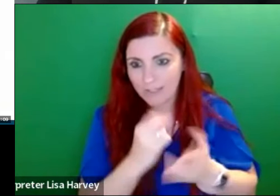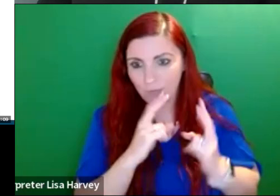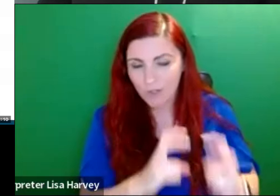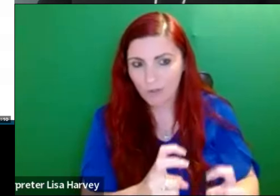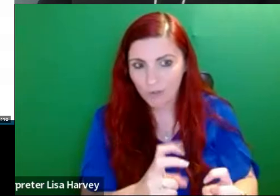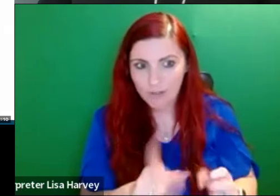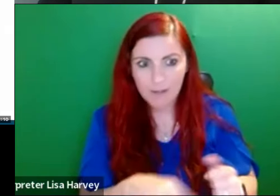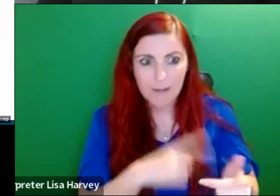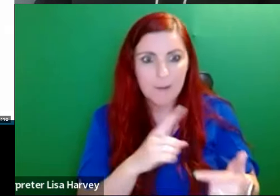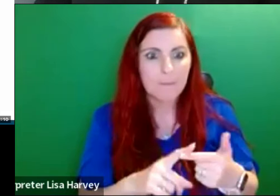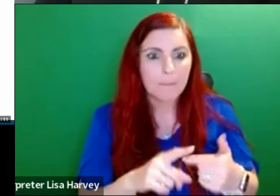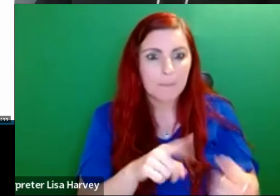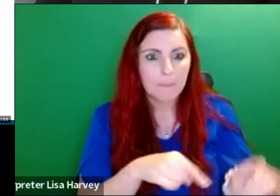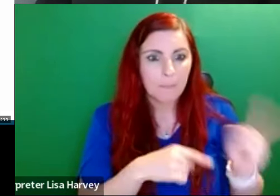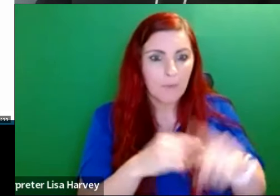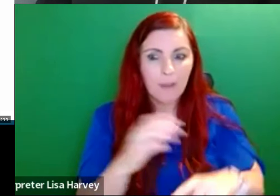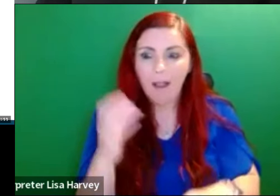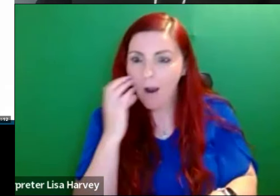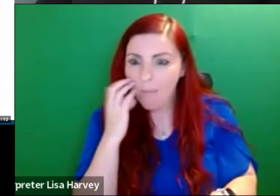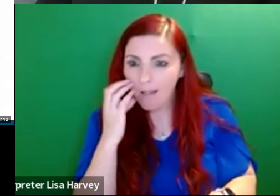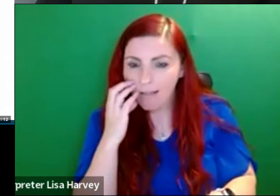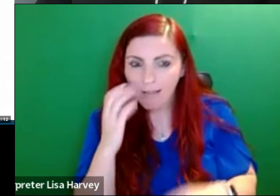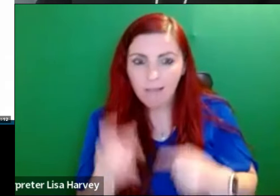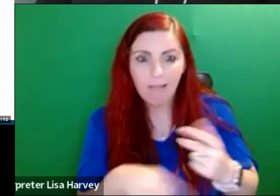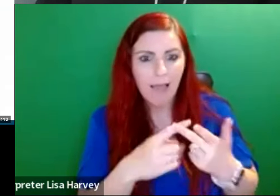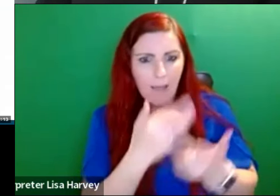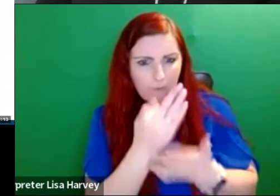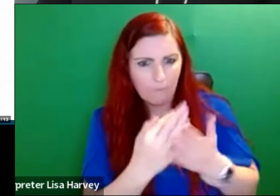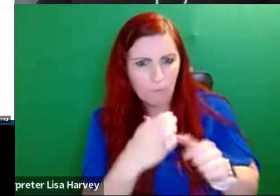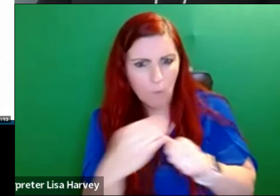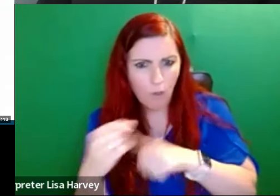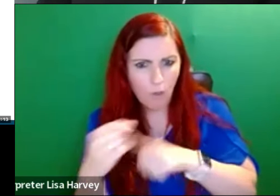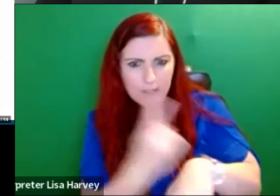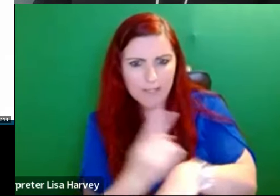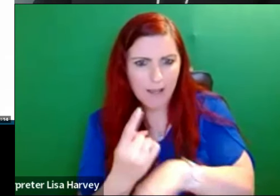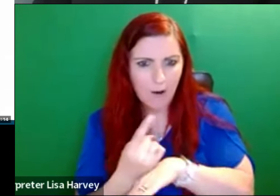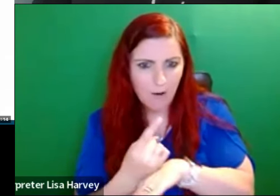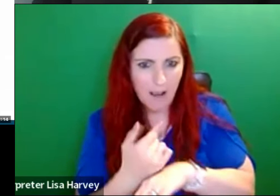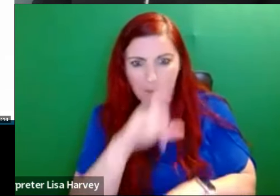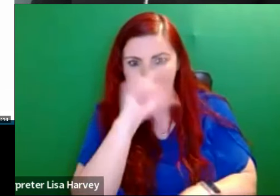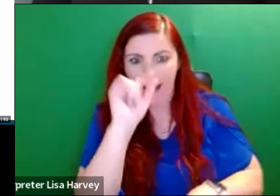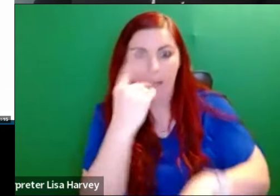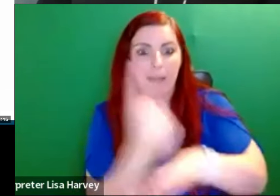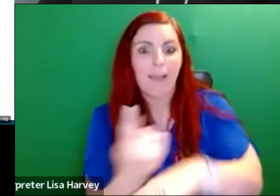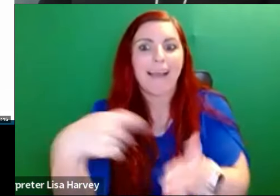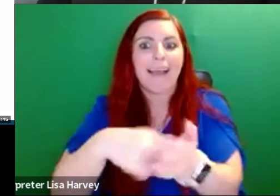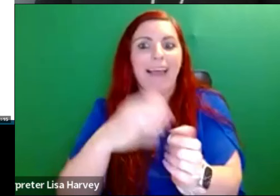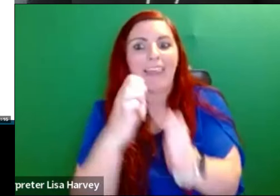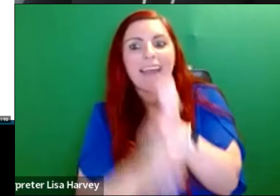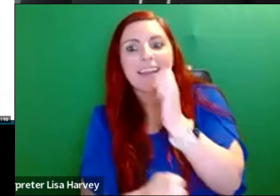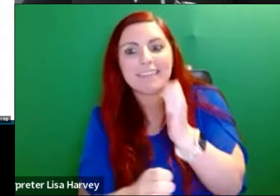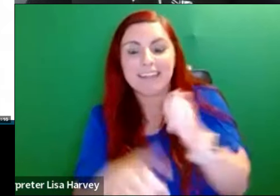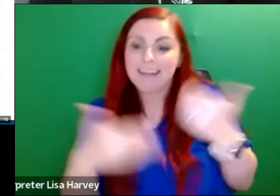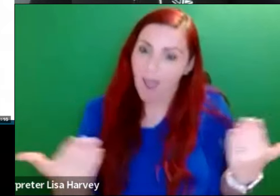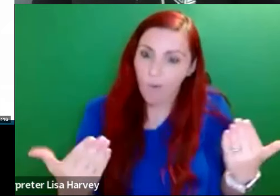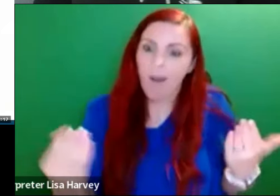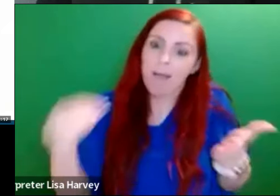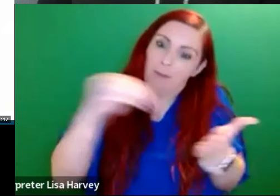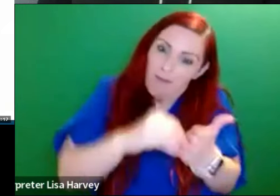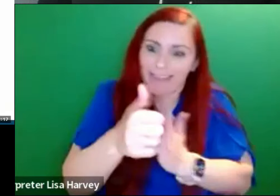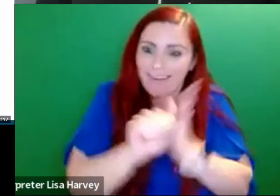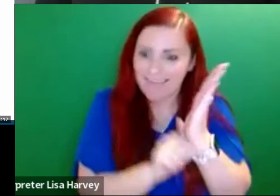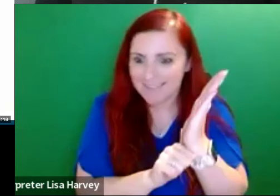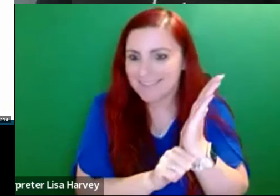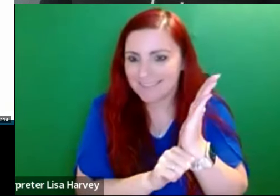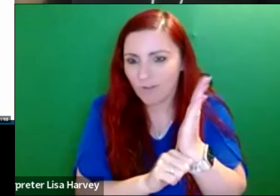Carmel Graham's done a bit. And there's a few other people here, and my name is tagged on here at the end. So I'm now on this list, I'm happy